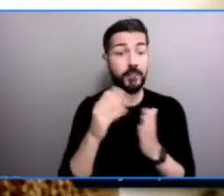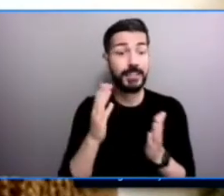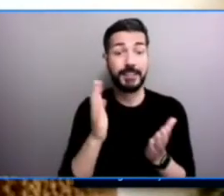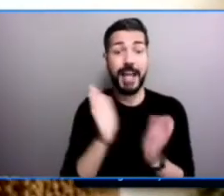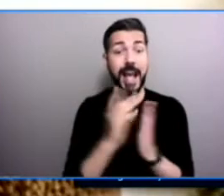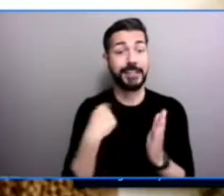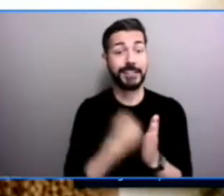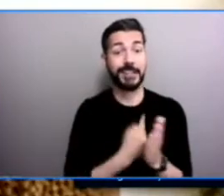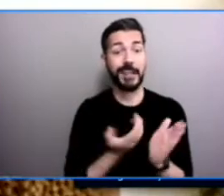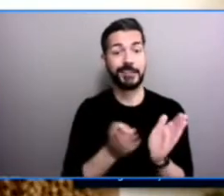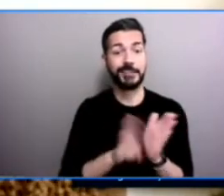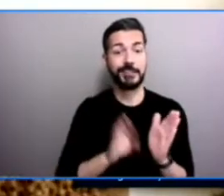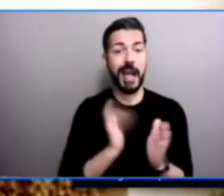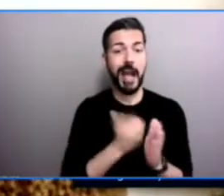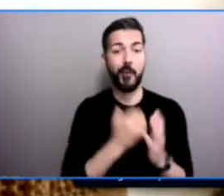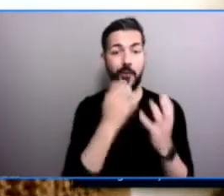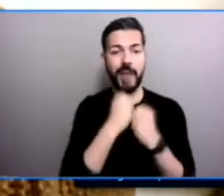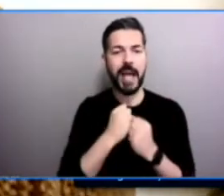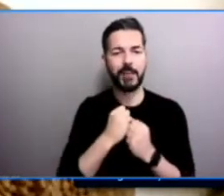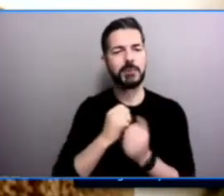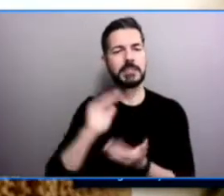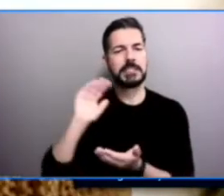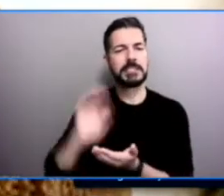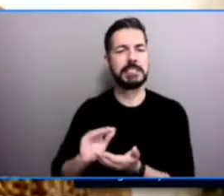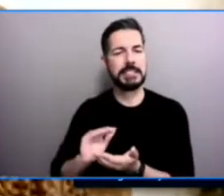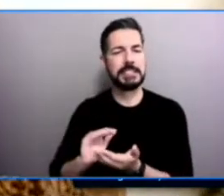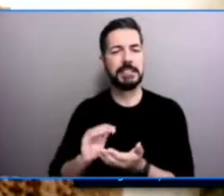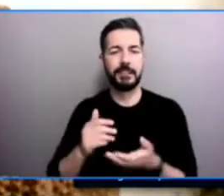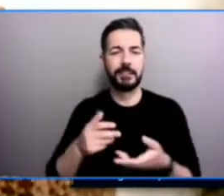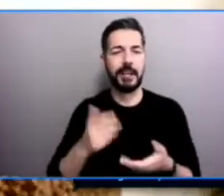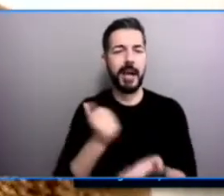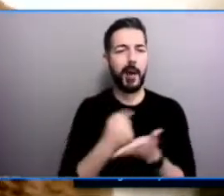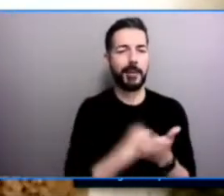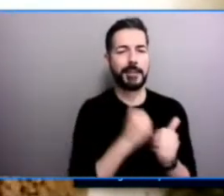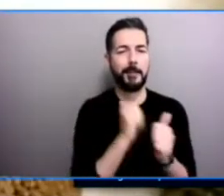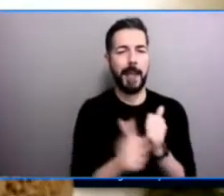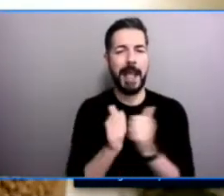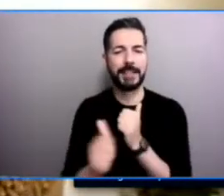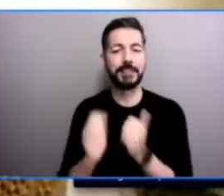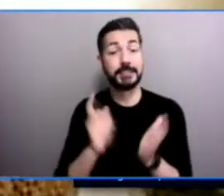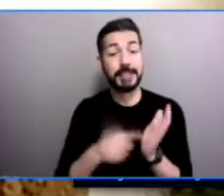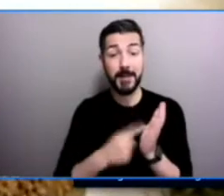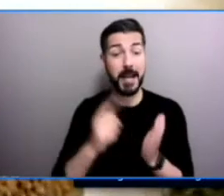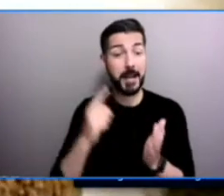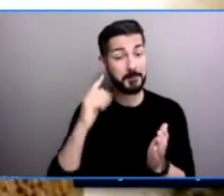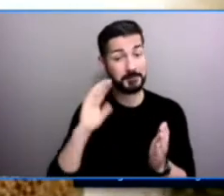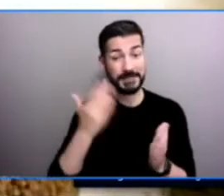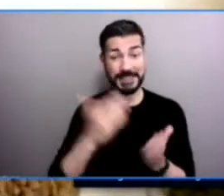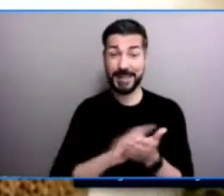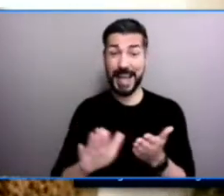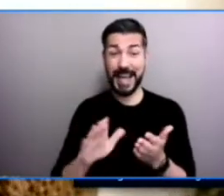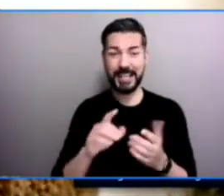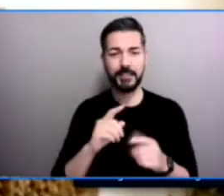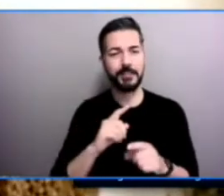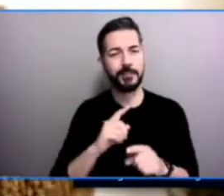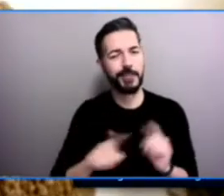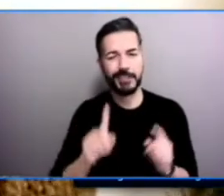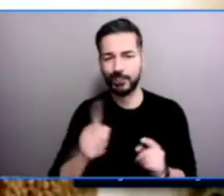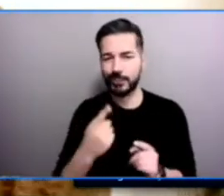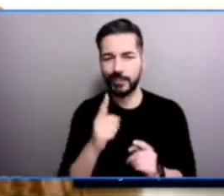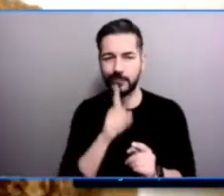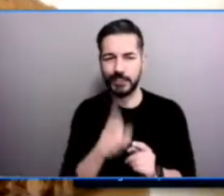5 Colorado. We are an economic justice organization for working women. And